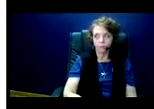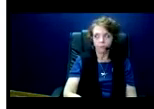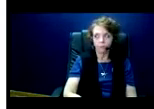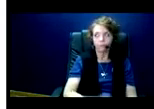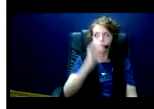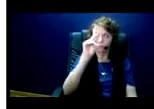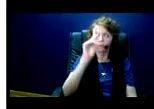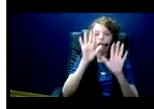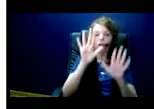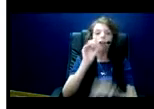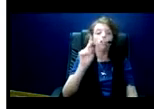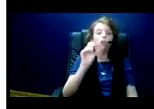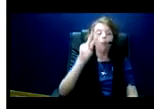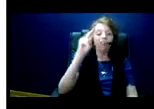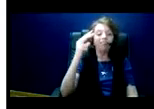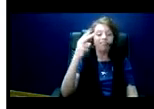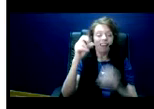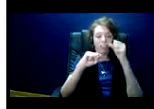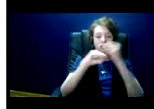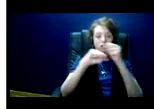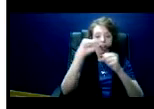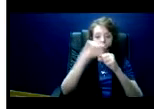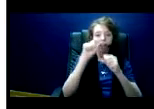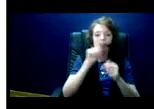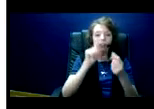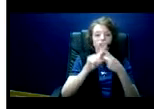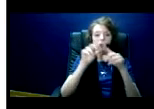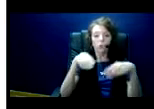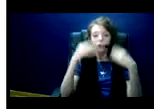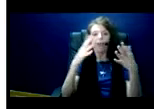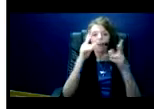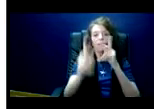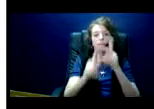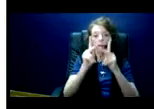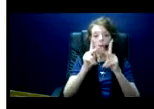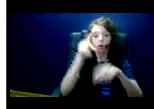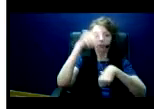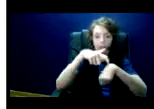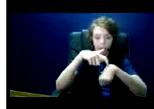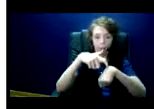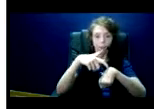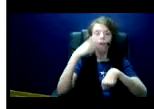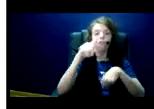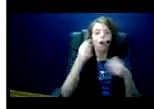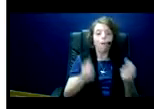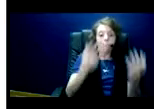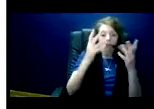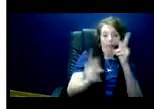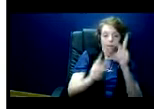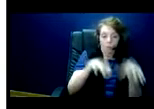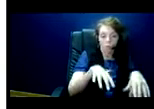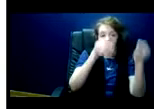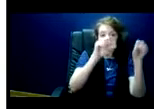Great. So the second strategy here is to give people time. For many folks that take our